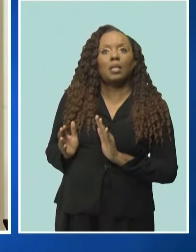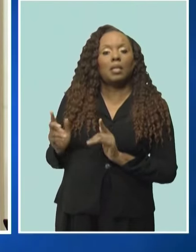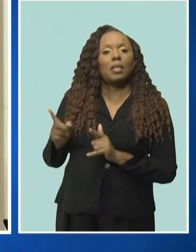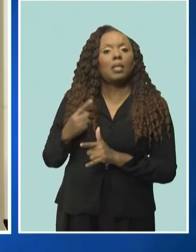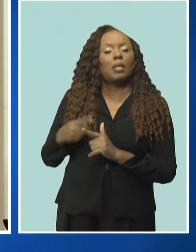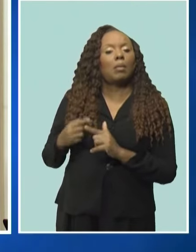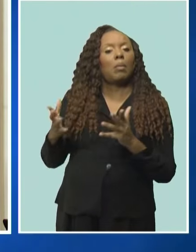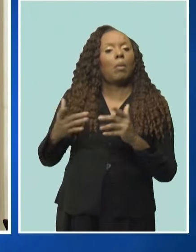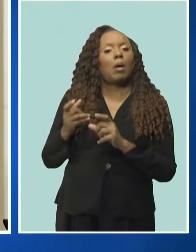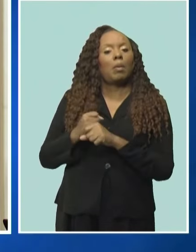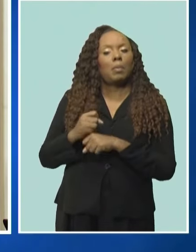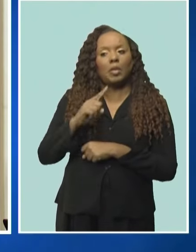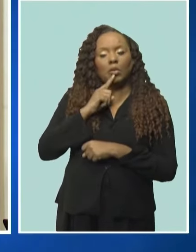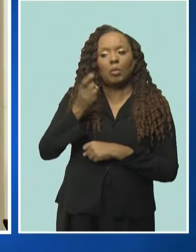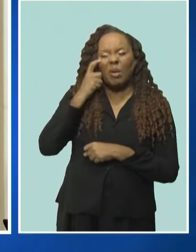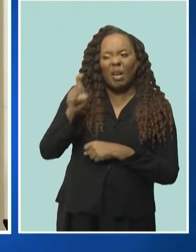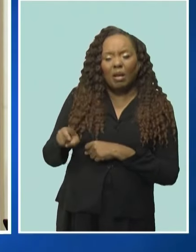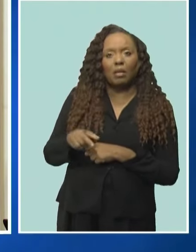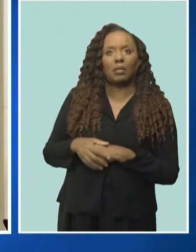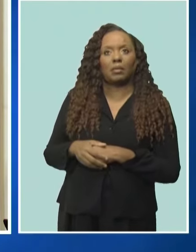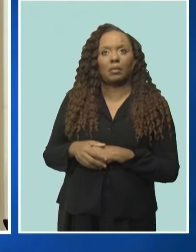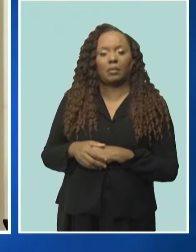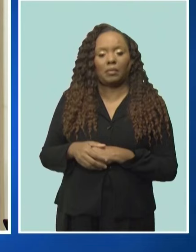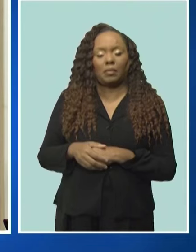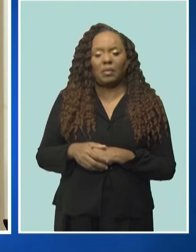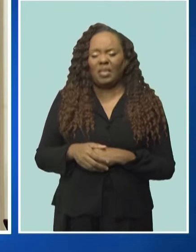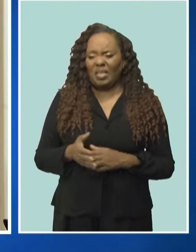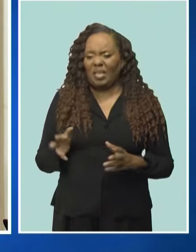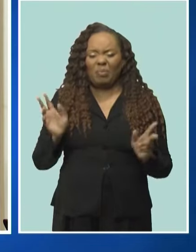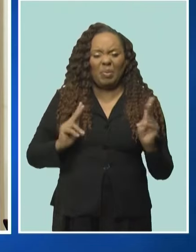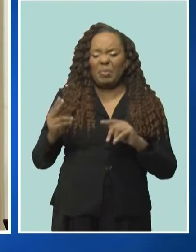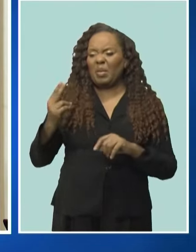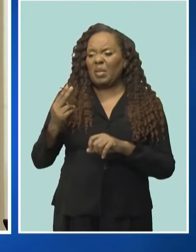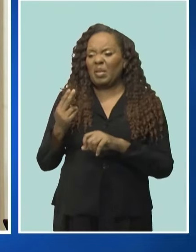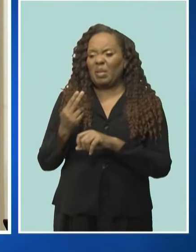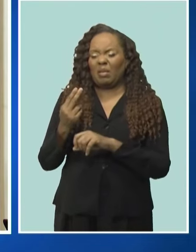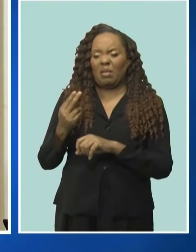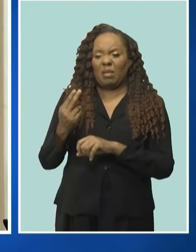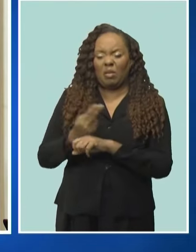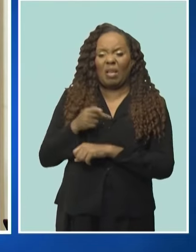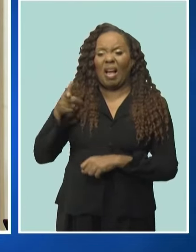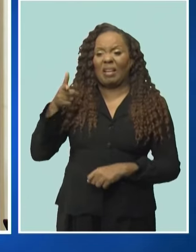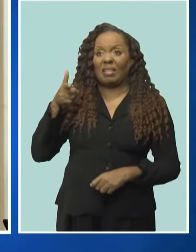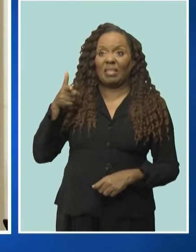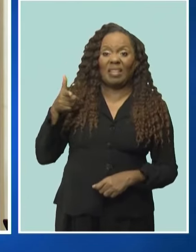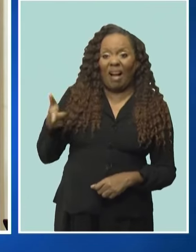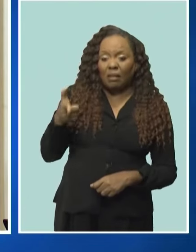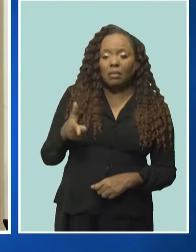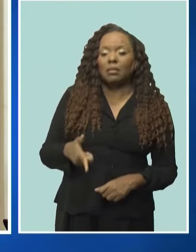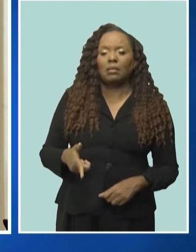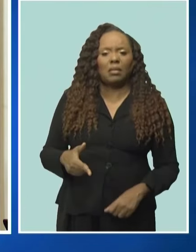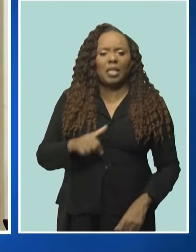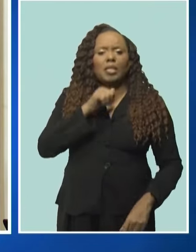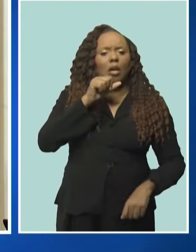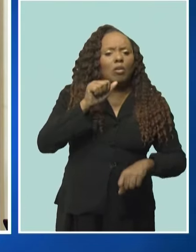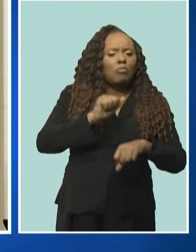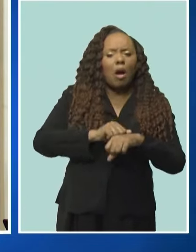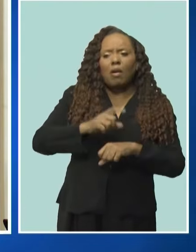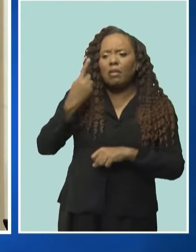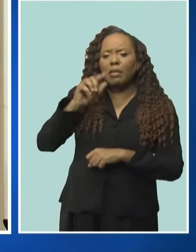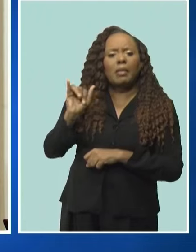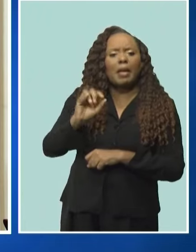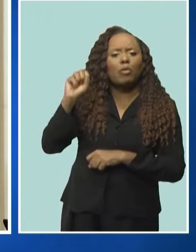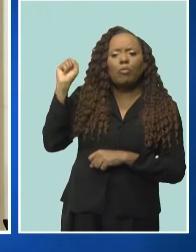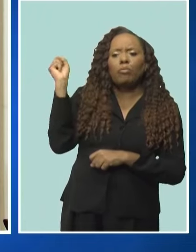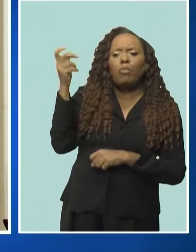even a rock stone or a 2x3 might have done years ago. And to that extent, therefore, if you